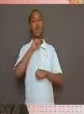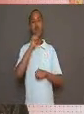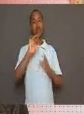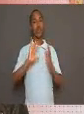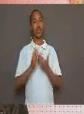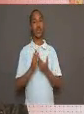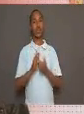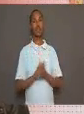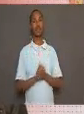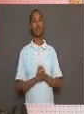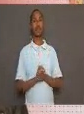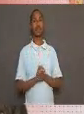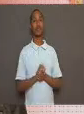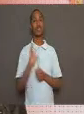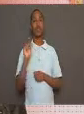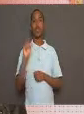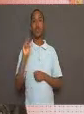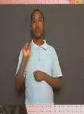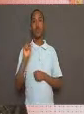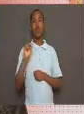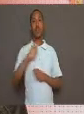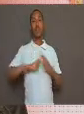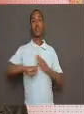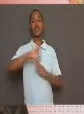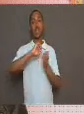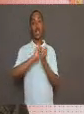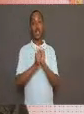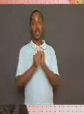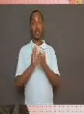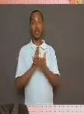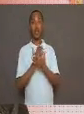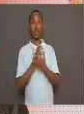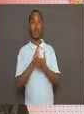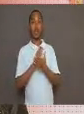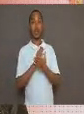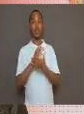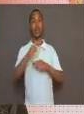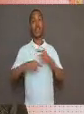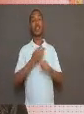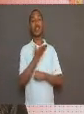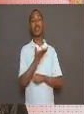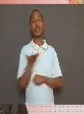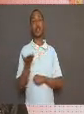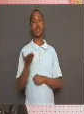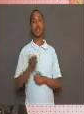occur. No electrons are exchanged between the reacting